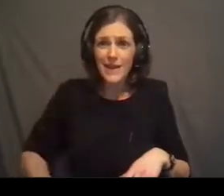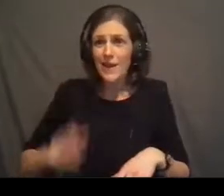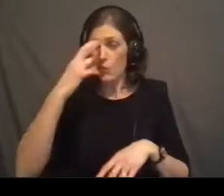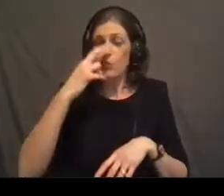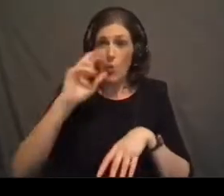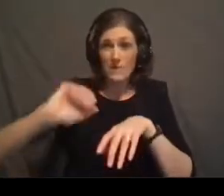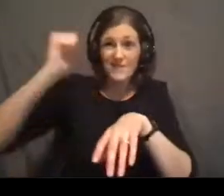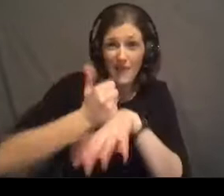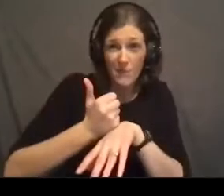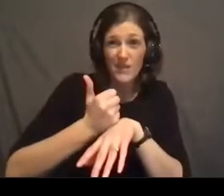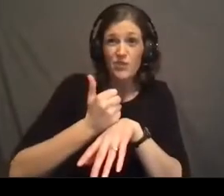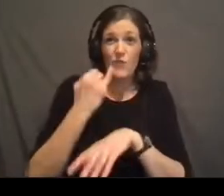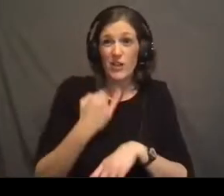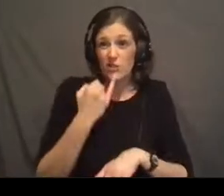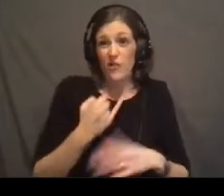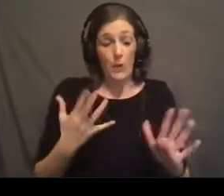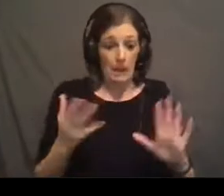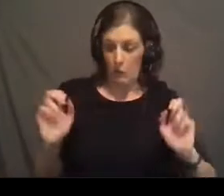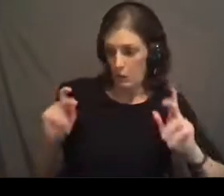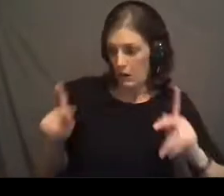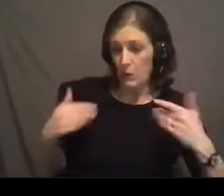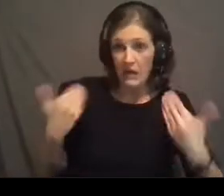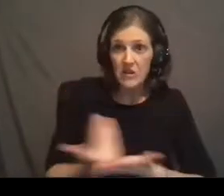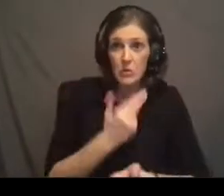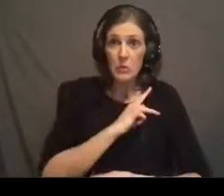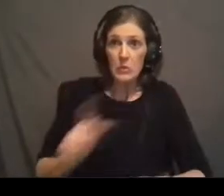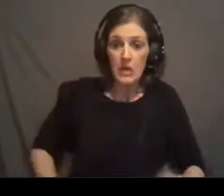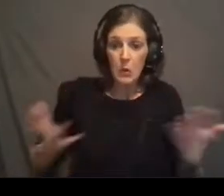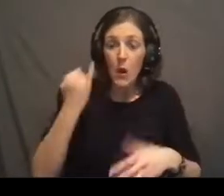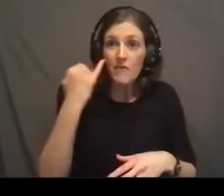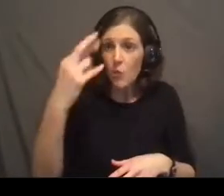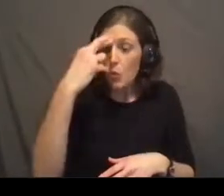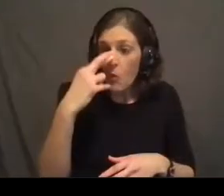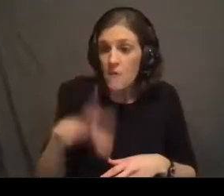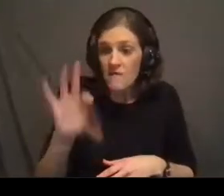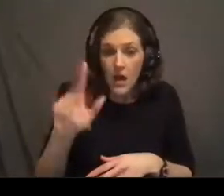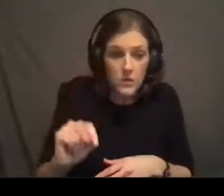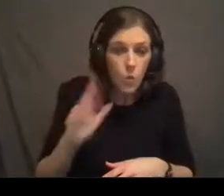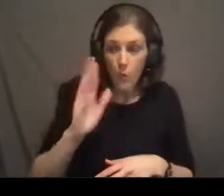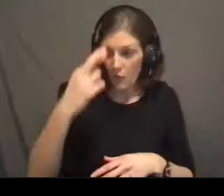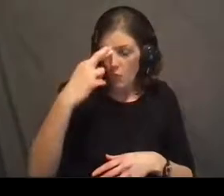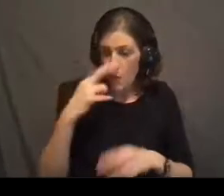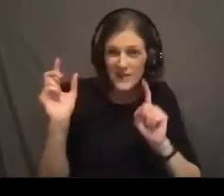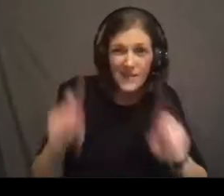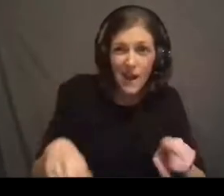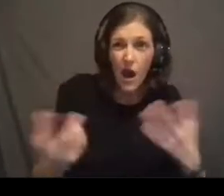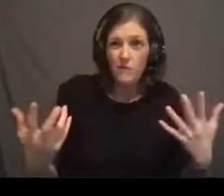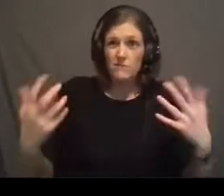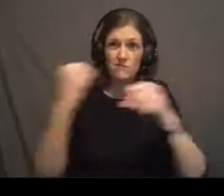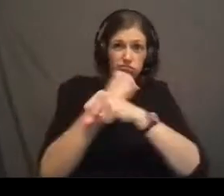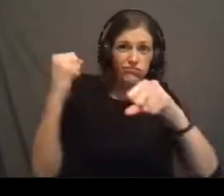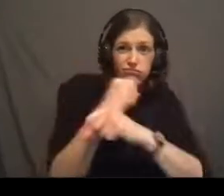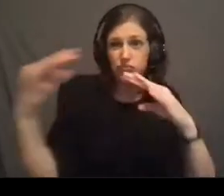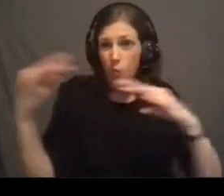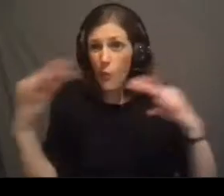of Israel at that time. They're like, okay, we got a new king. What if Rome finds out? What's going to happen? Is the Romans going to come and, you know, wage war and, you know,